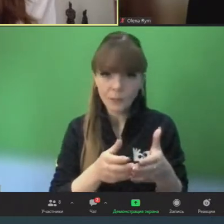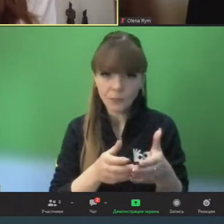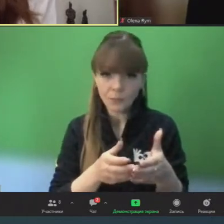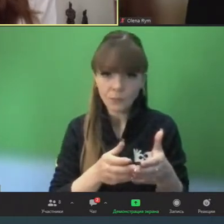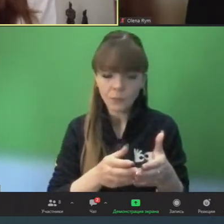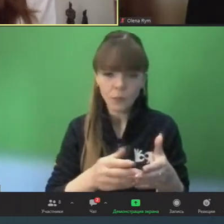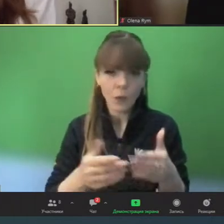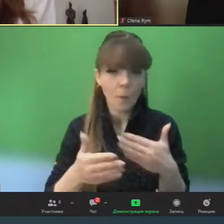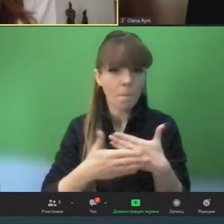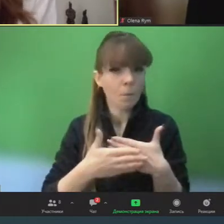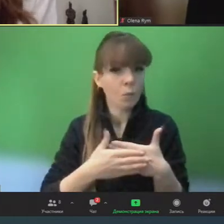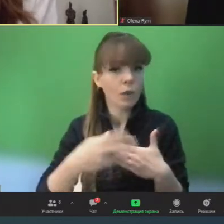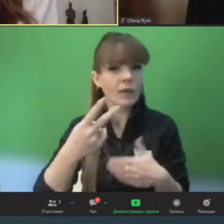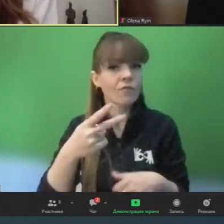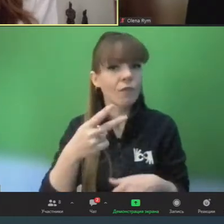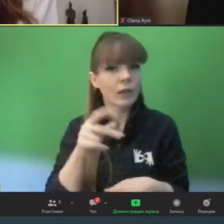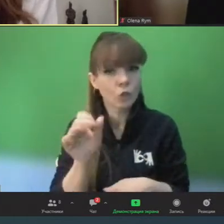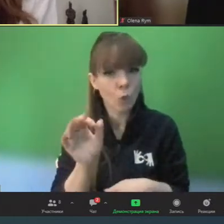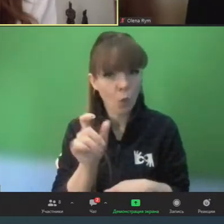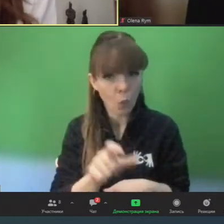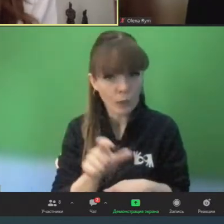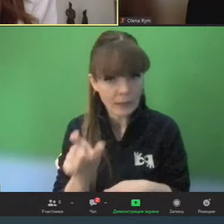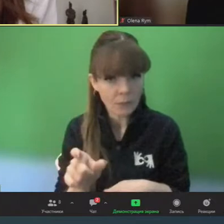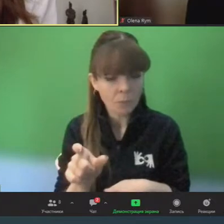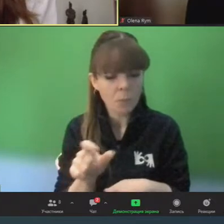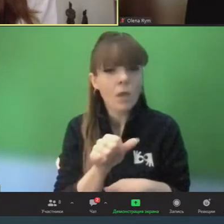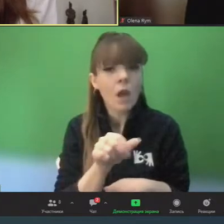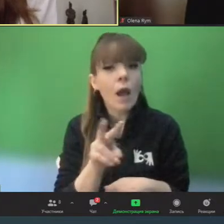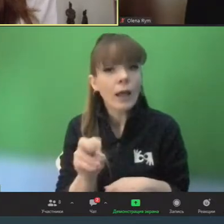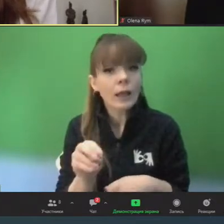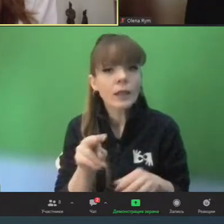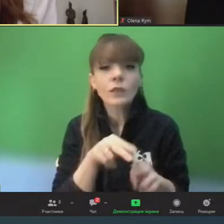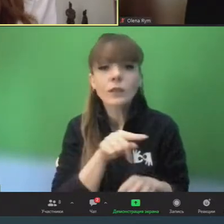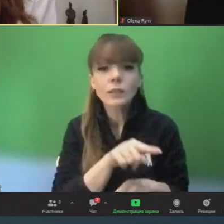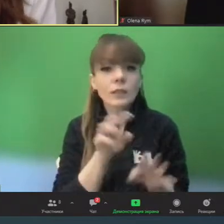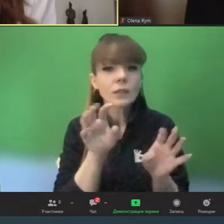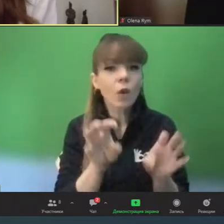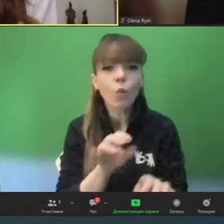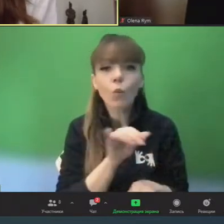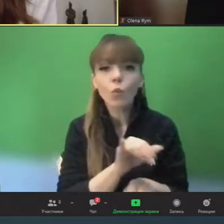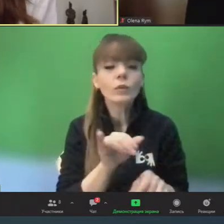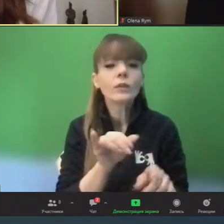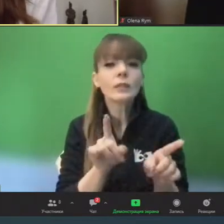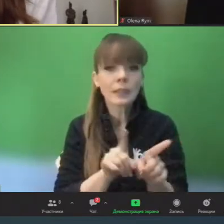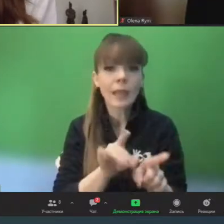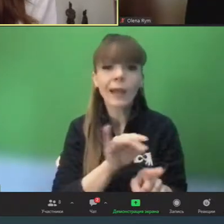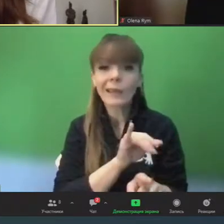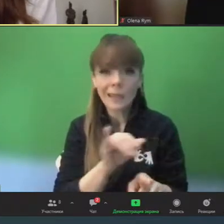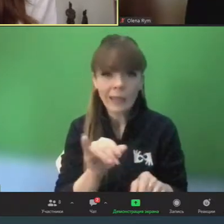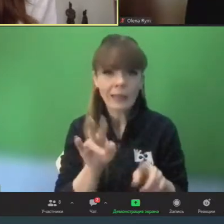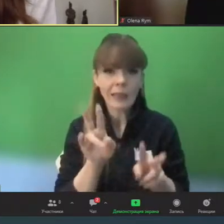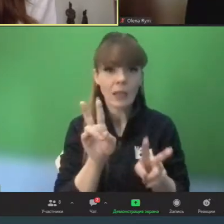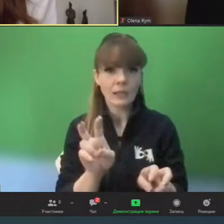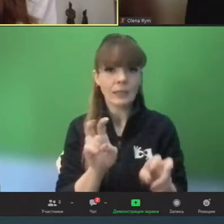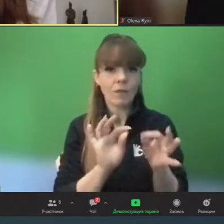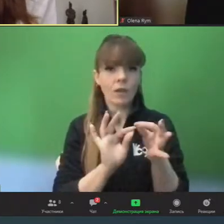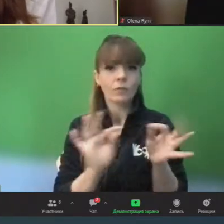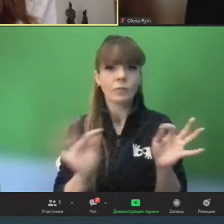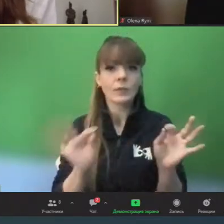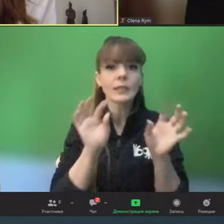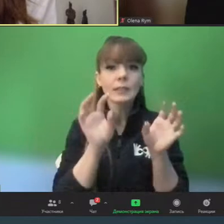There are businesses that are implied to have two or more persons